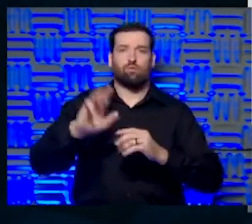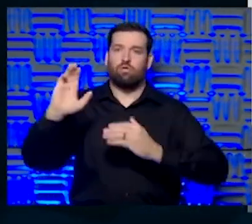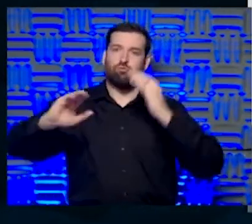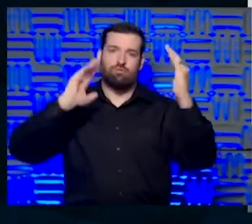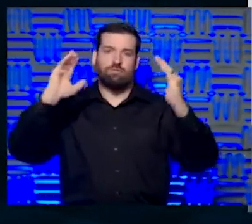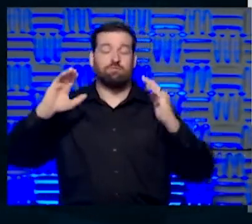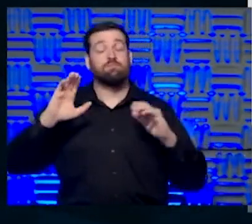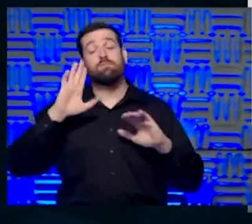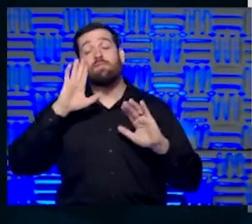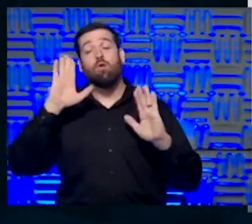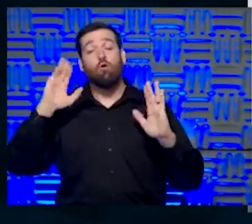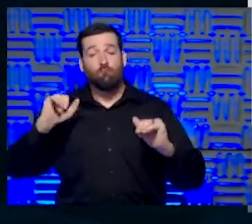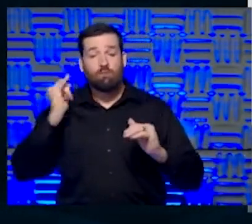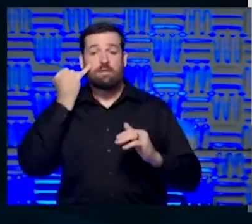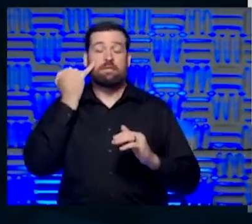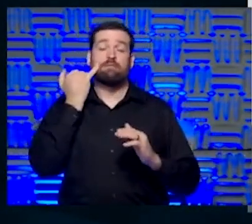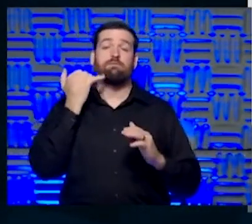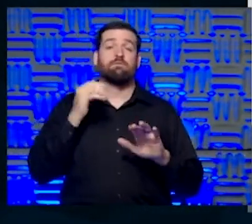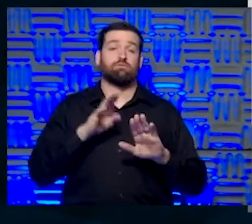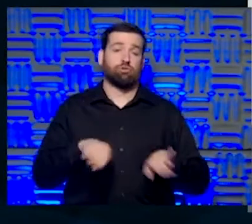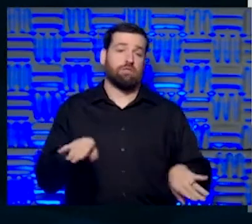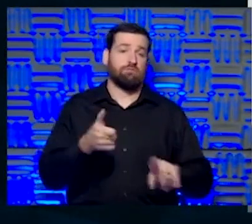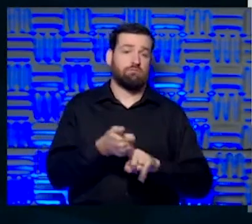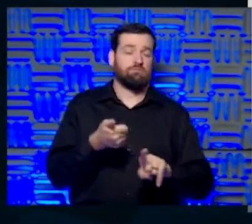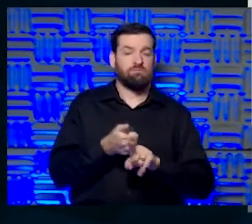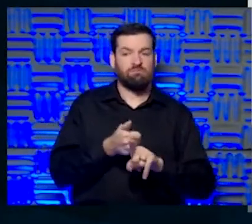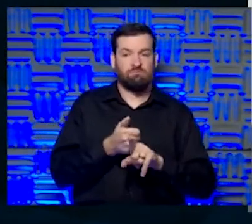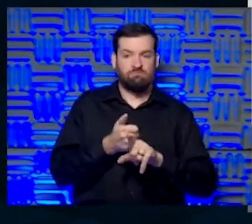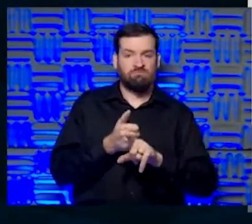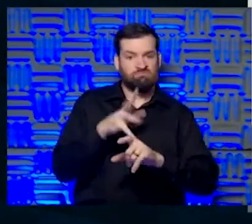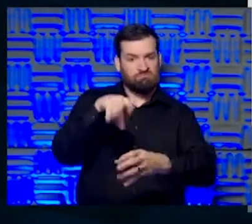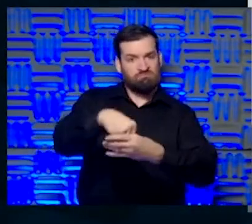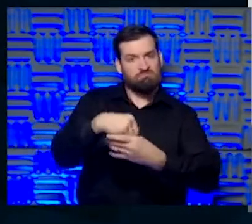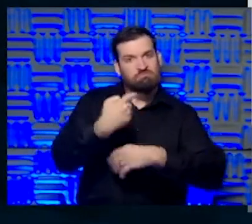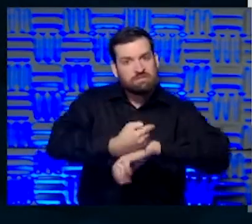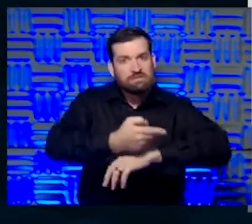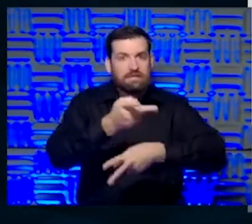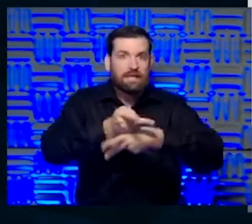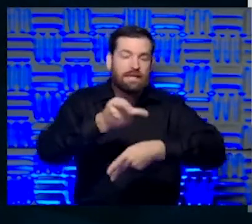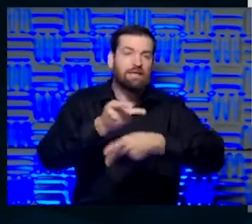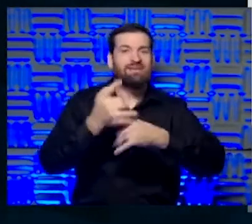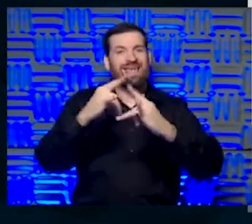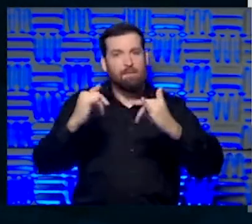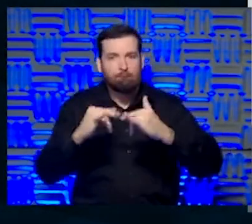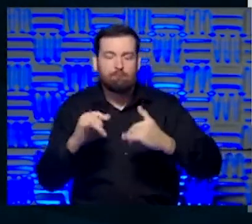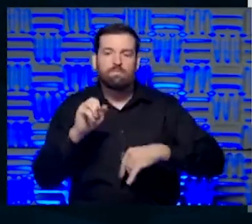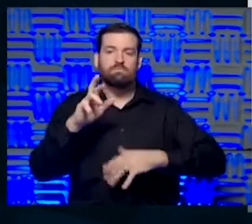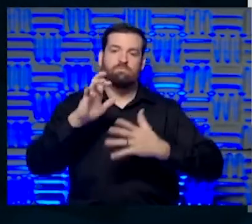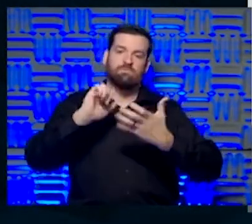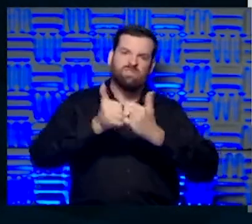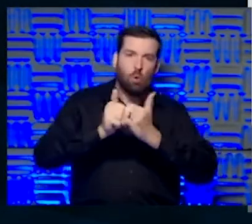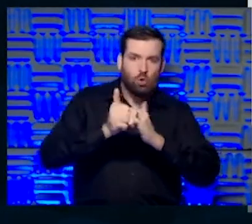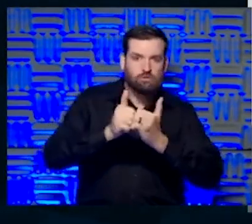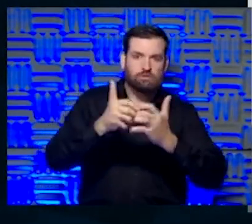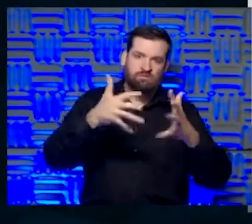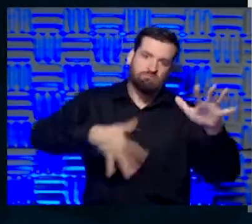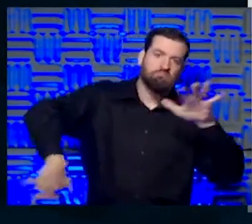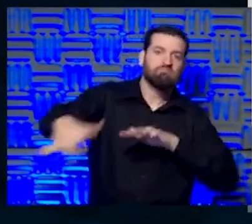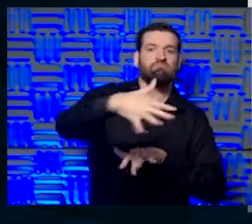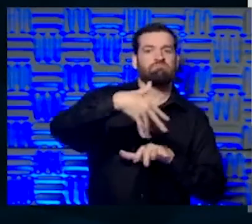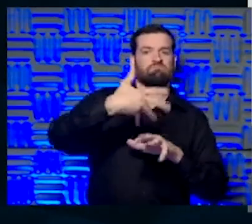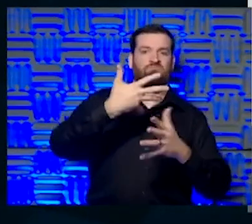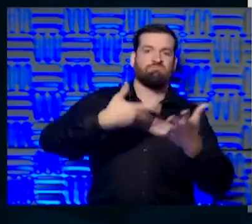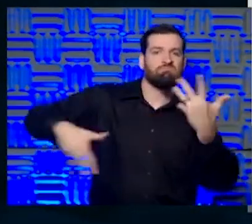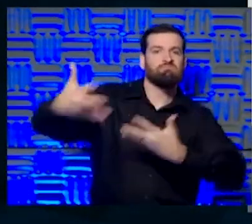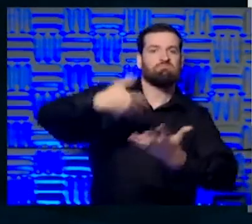Hopefully, if a kid is participating in a day camp or a sport, they're out on the field with their peers, their other children,